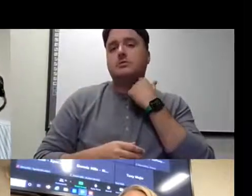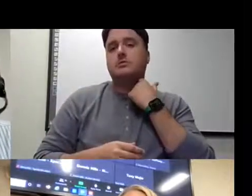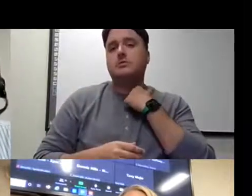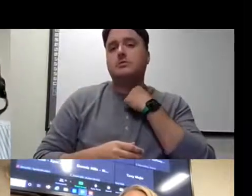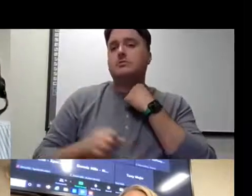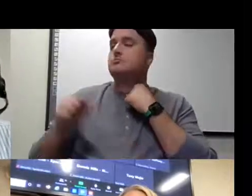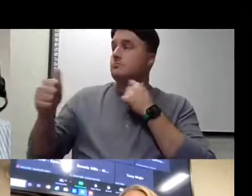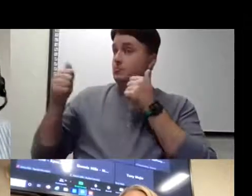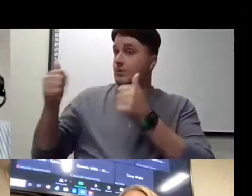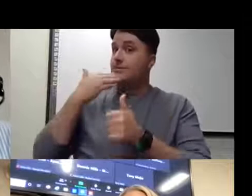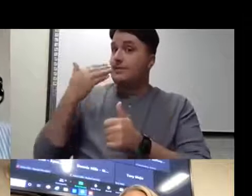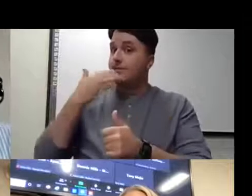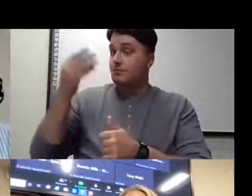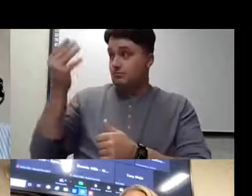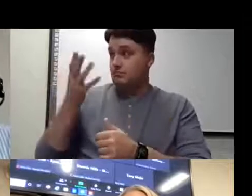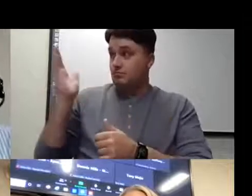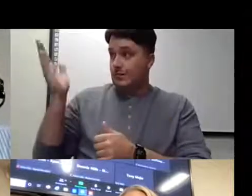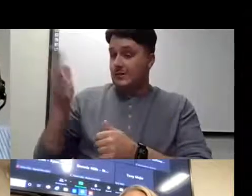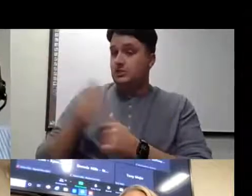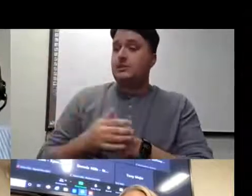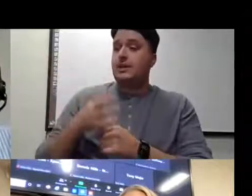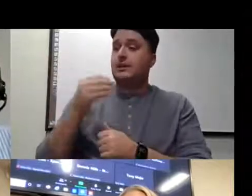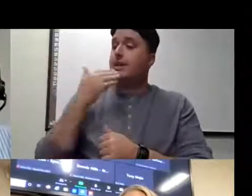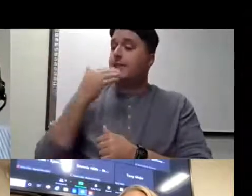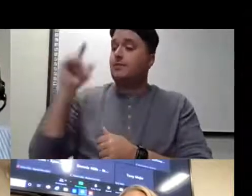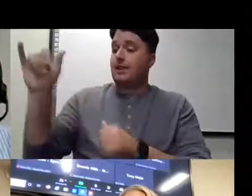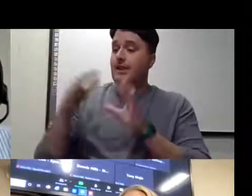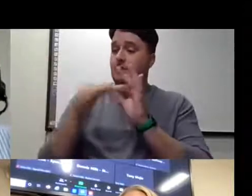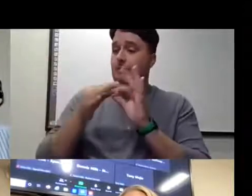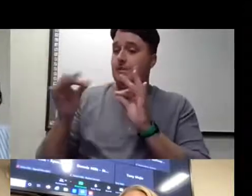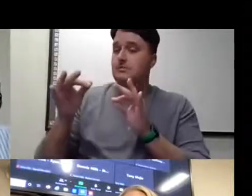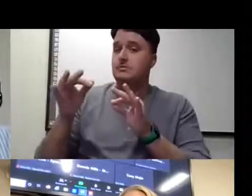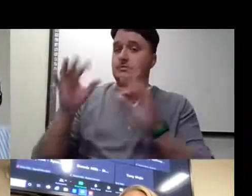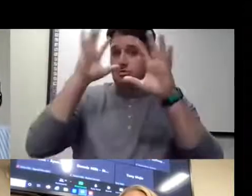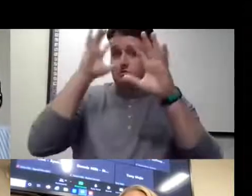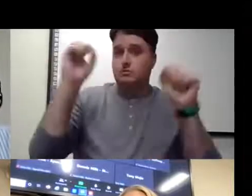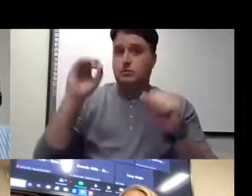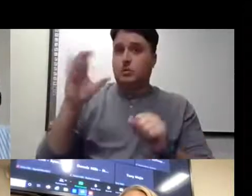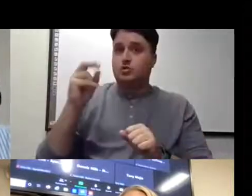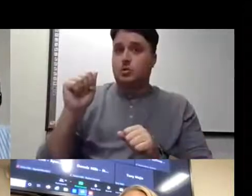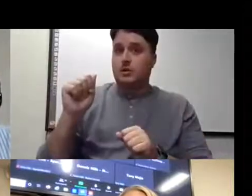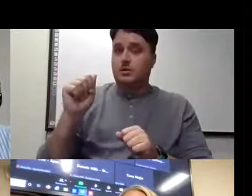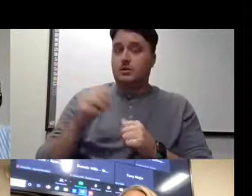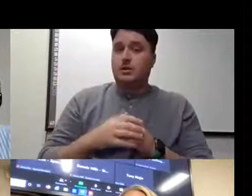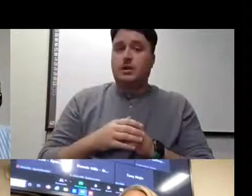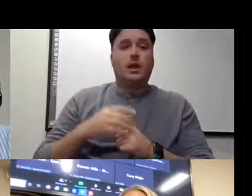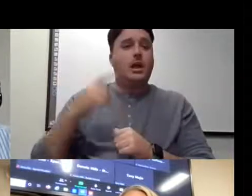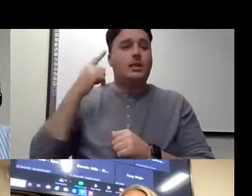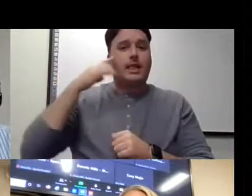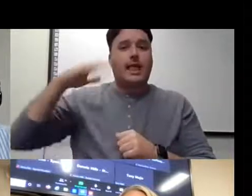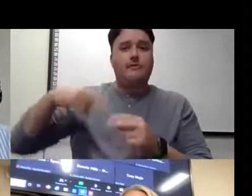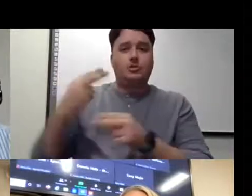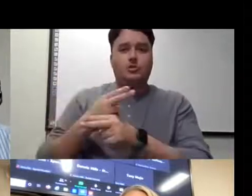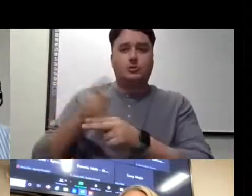Great, thank you for that presentation, and thank you for that comment, Superintendent Ochoa. I don't think we have used the gavel in